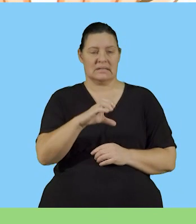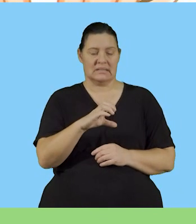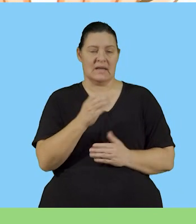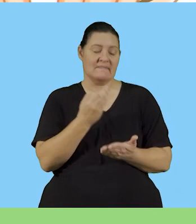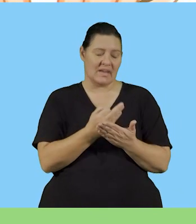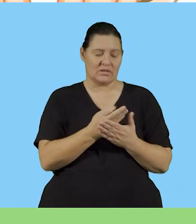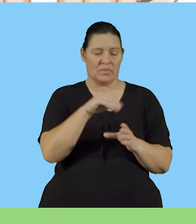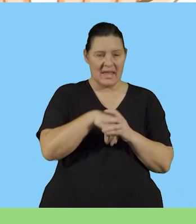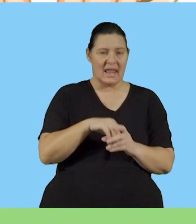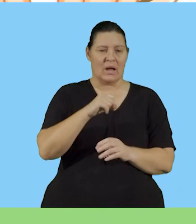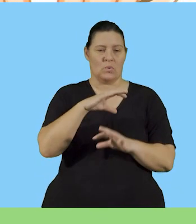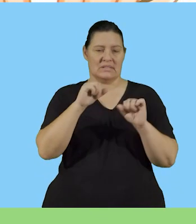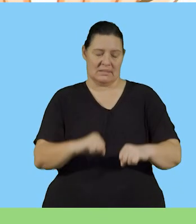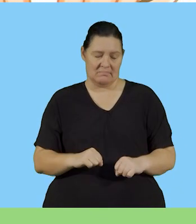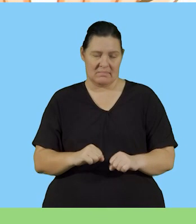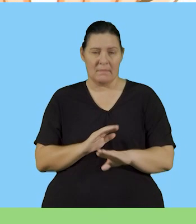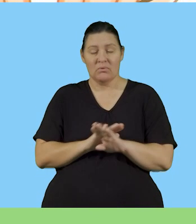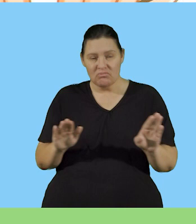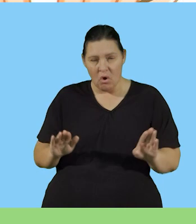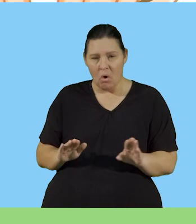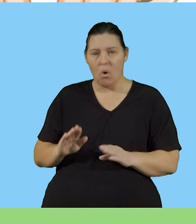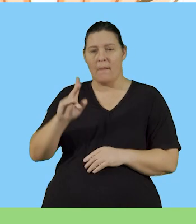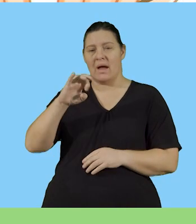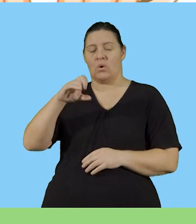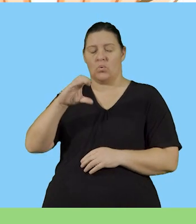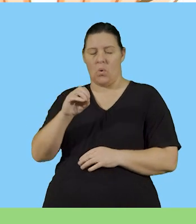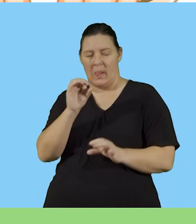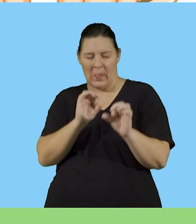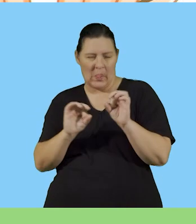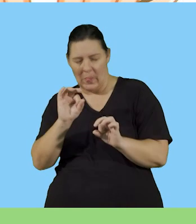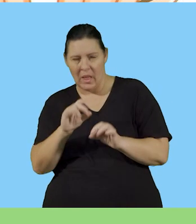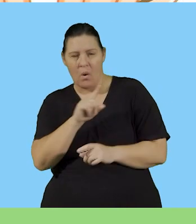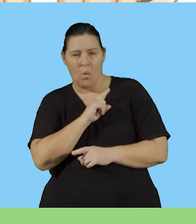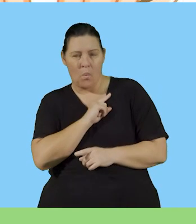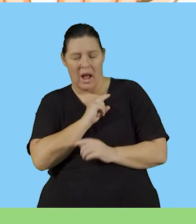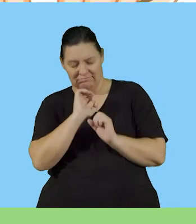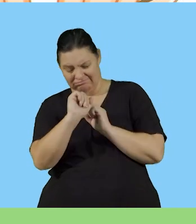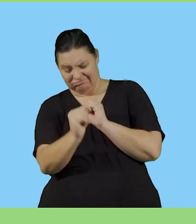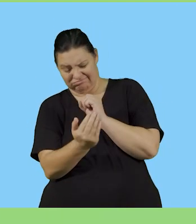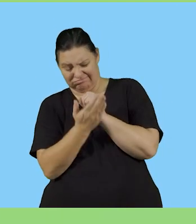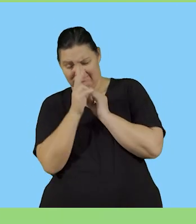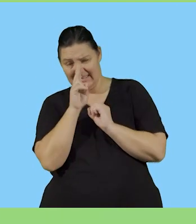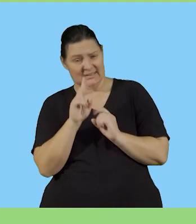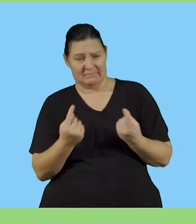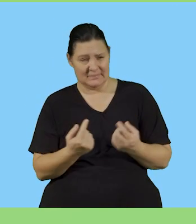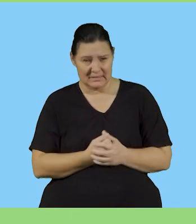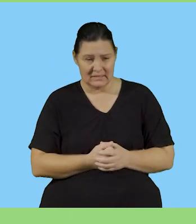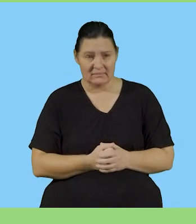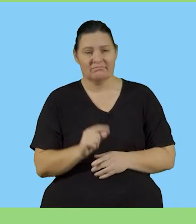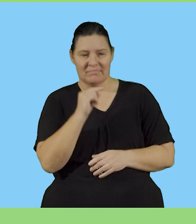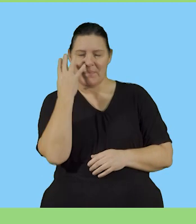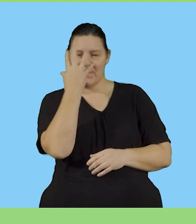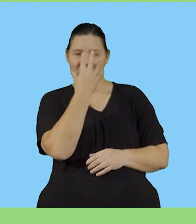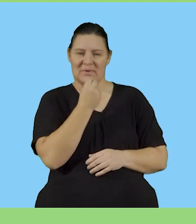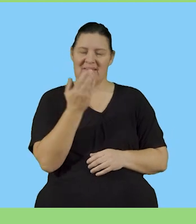factors in an ecosystem, but not microorganisms since they are microscopic. So here is